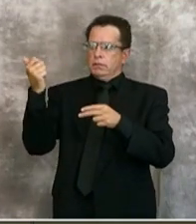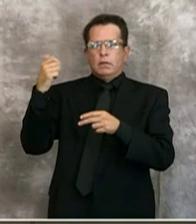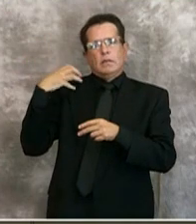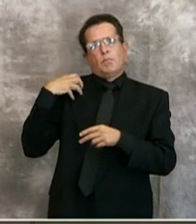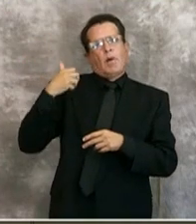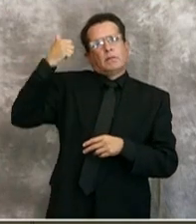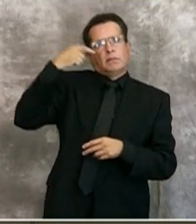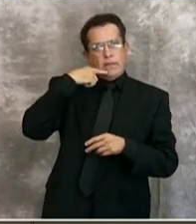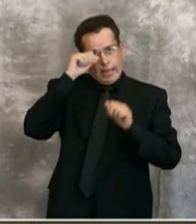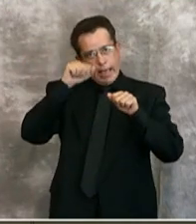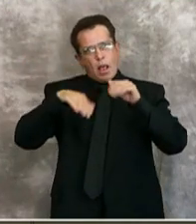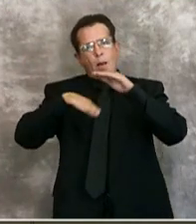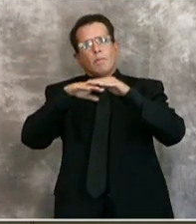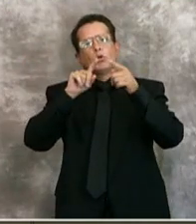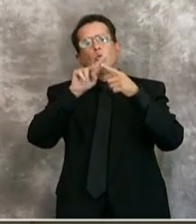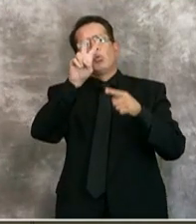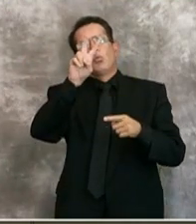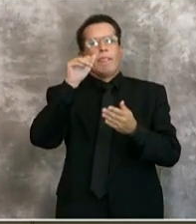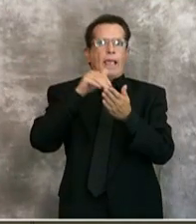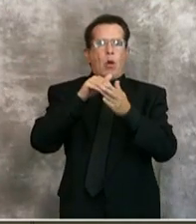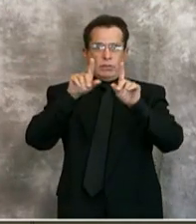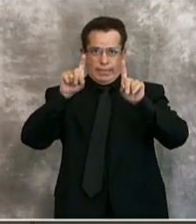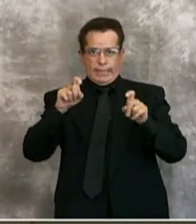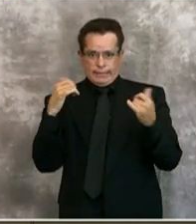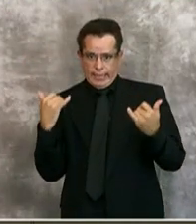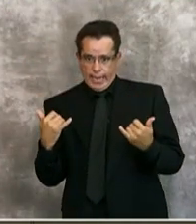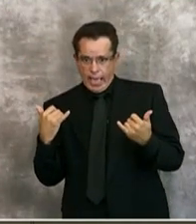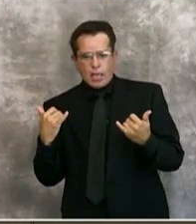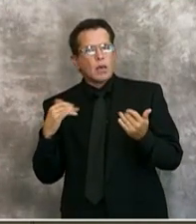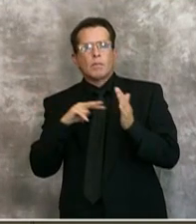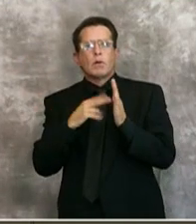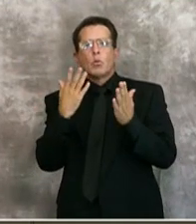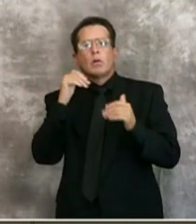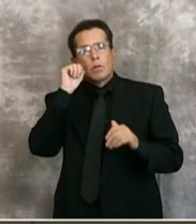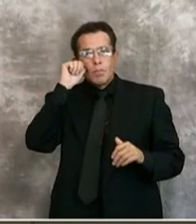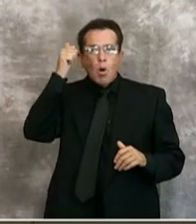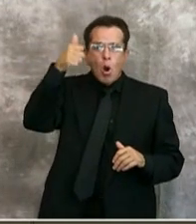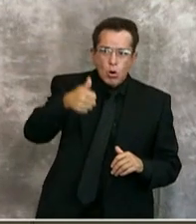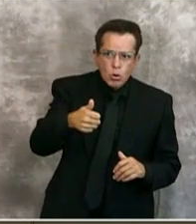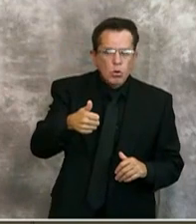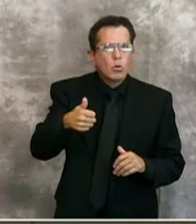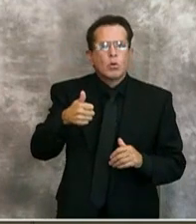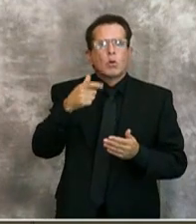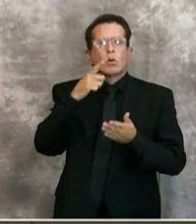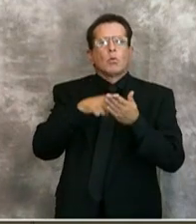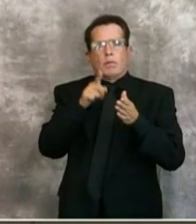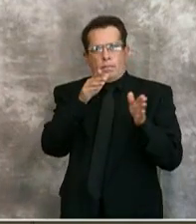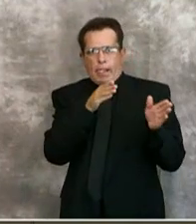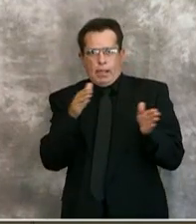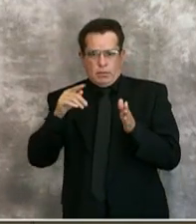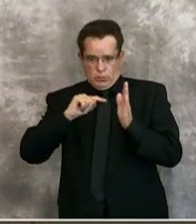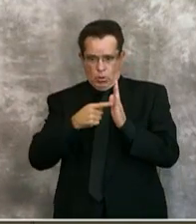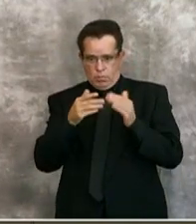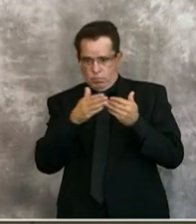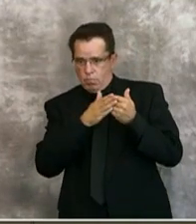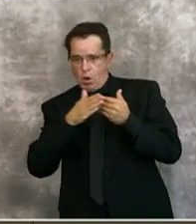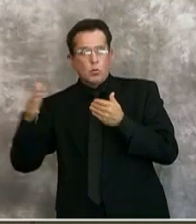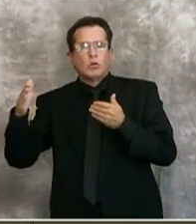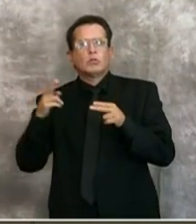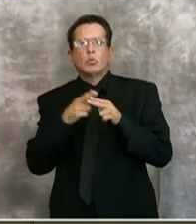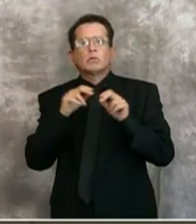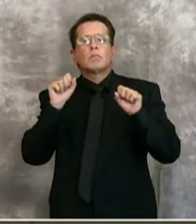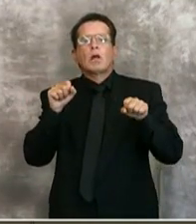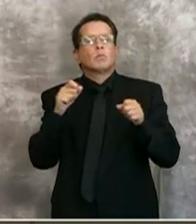day. What's that going to be at tomorrow? 2,000, 1,000? What are you expecting to receive from Helix starting as soon as